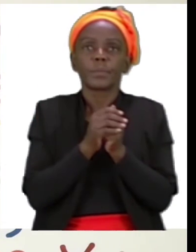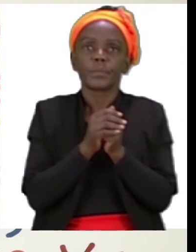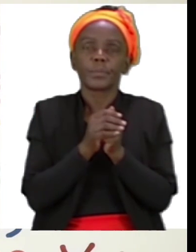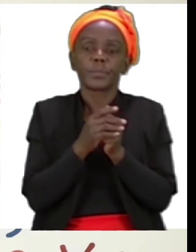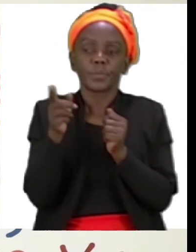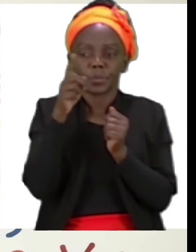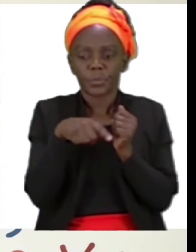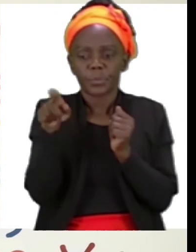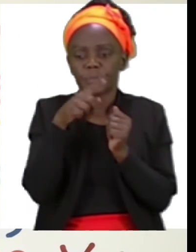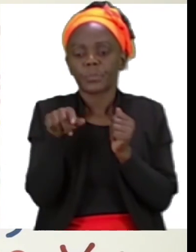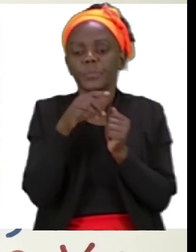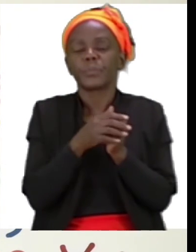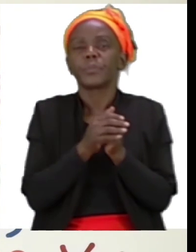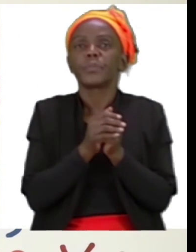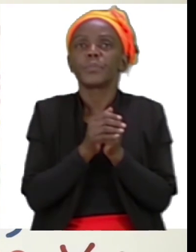makes.